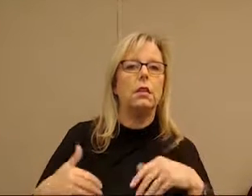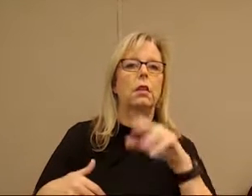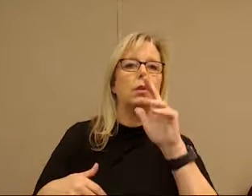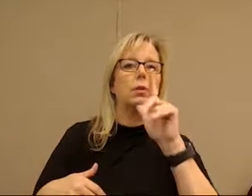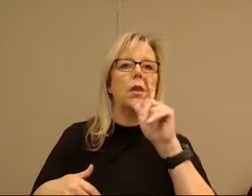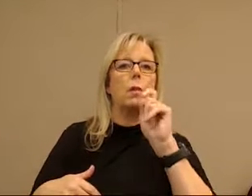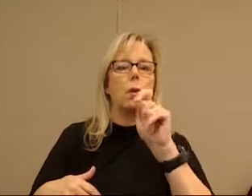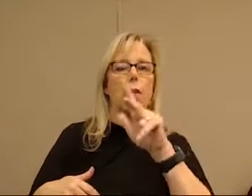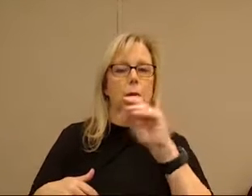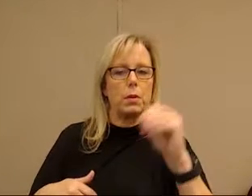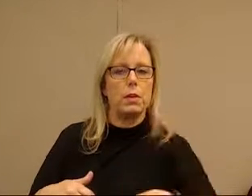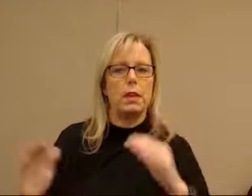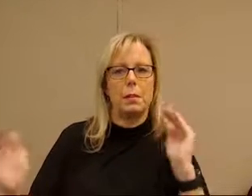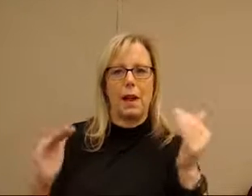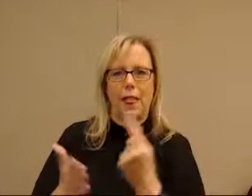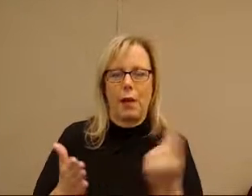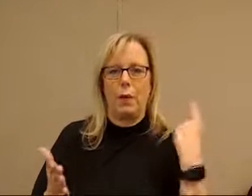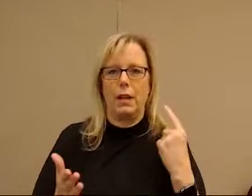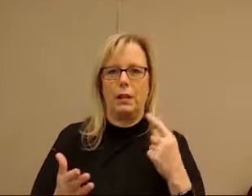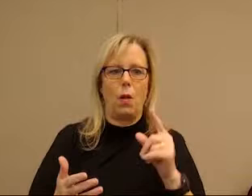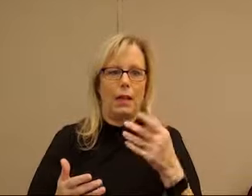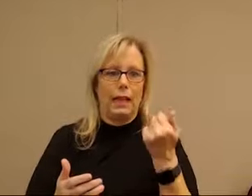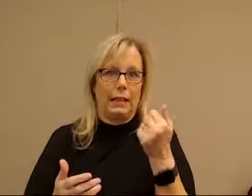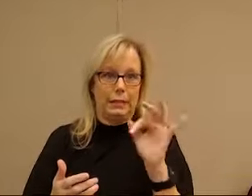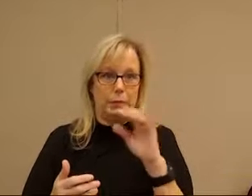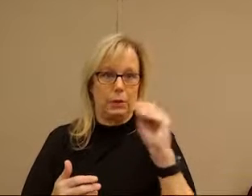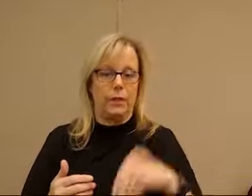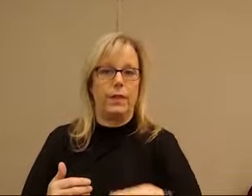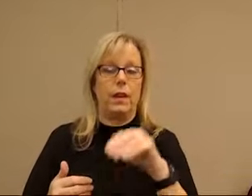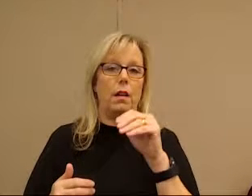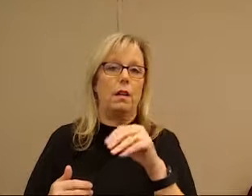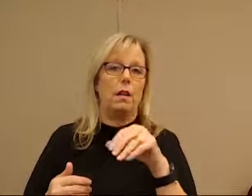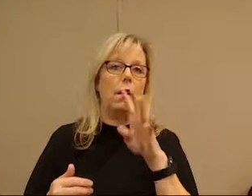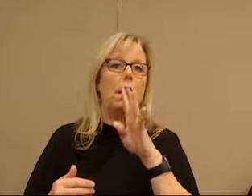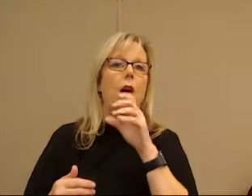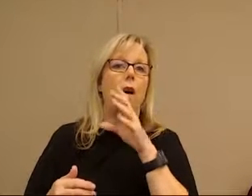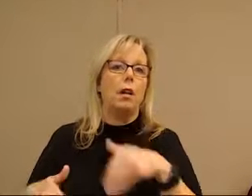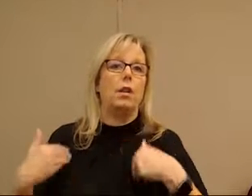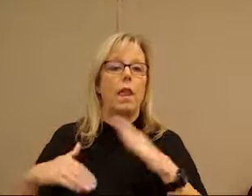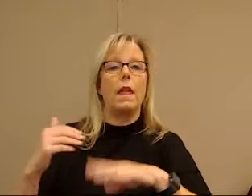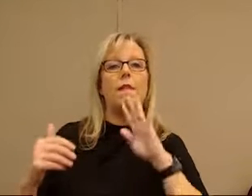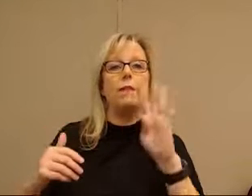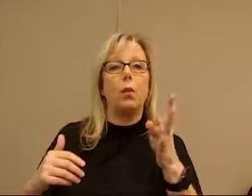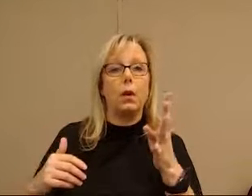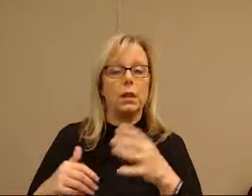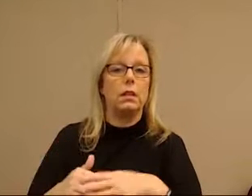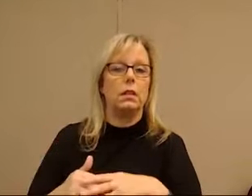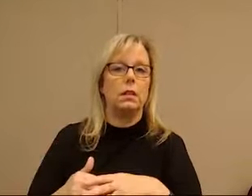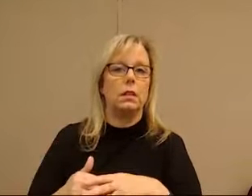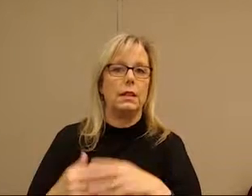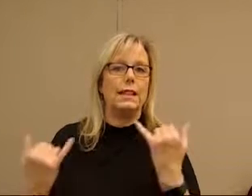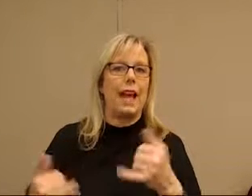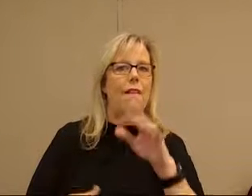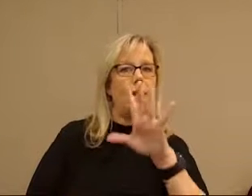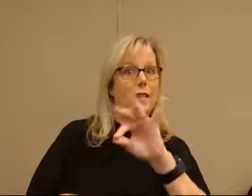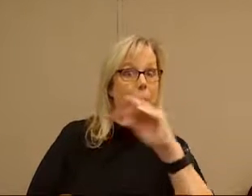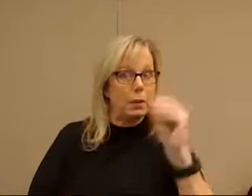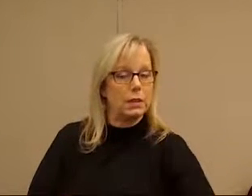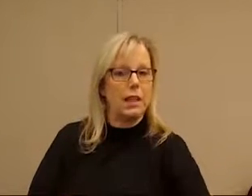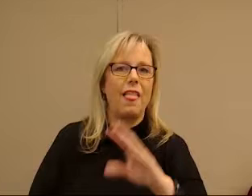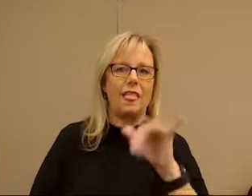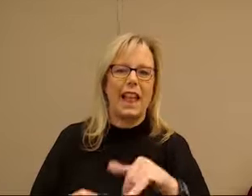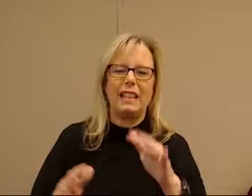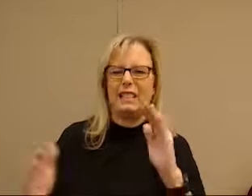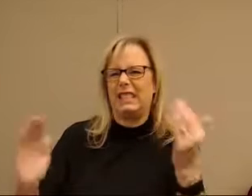14.3%. Comparative to last week, we're at 19. In our 40 and under age group for positive tests, we're at 59%, which